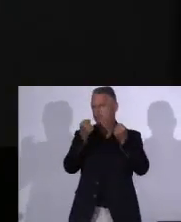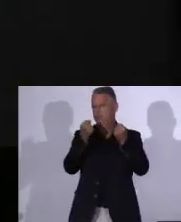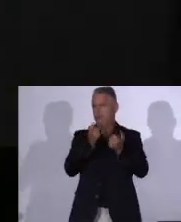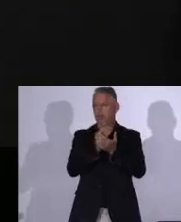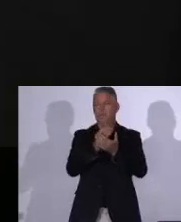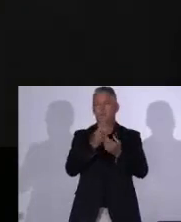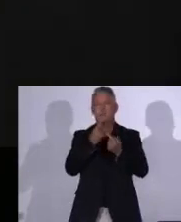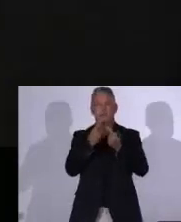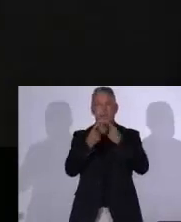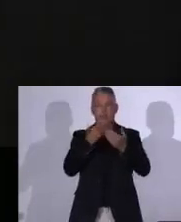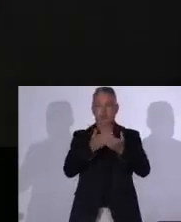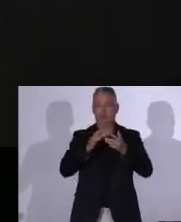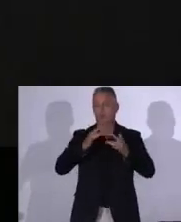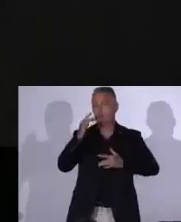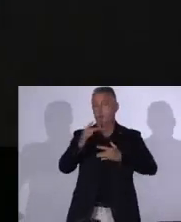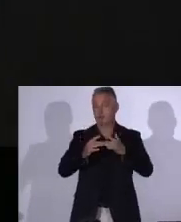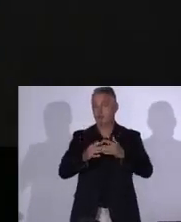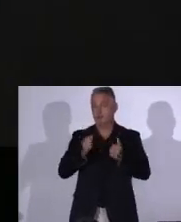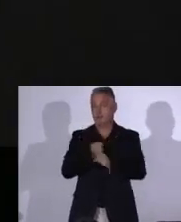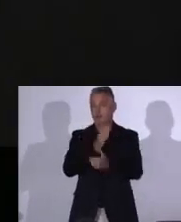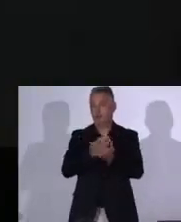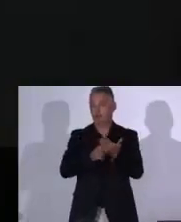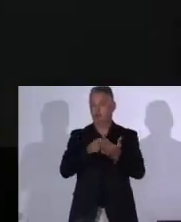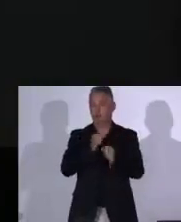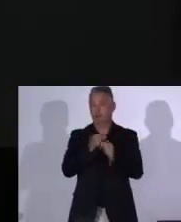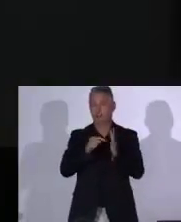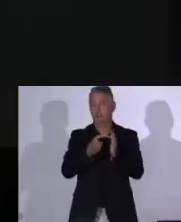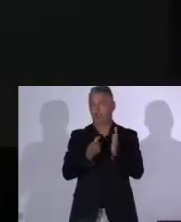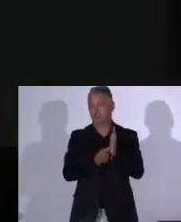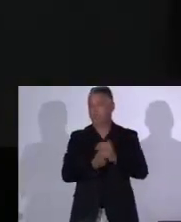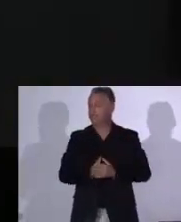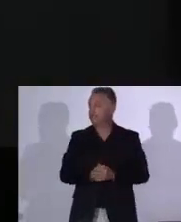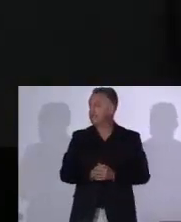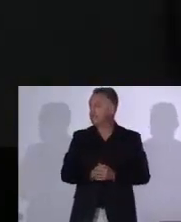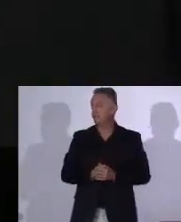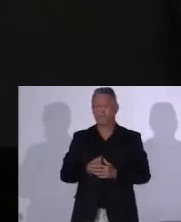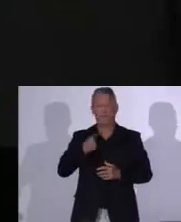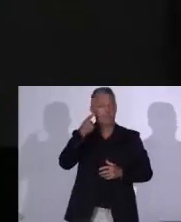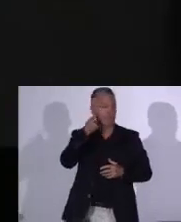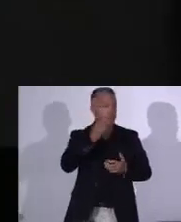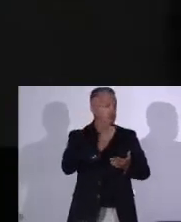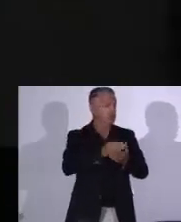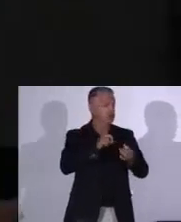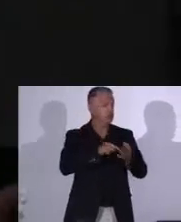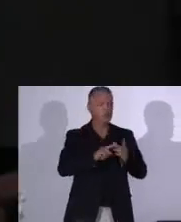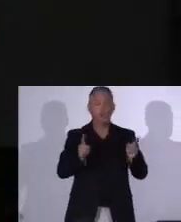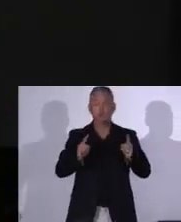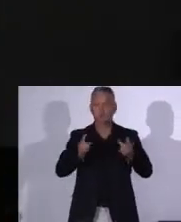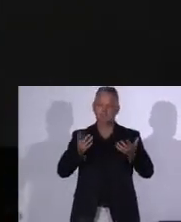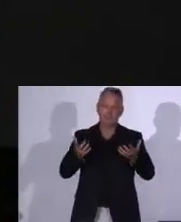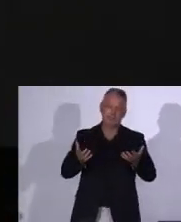the incredible opportunities that are happening. I think that, like anything, communicating is